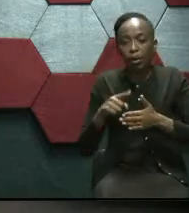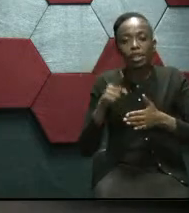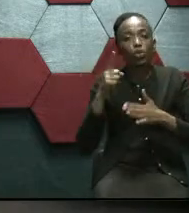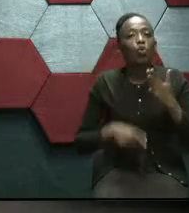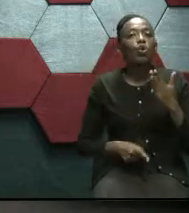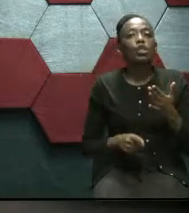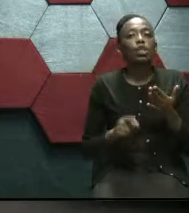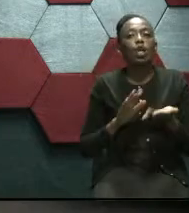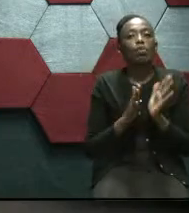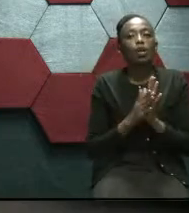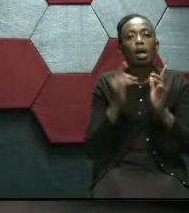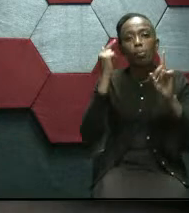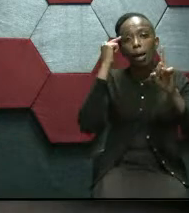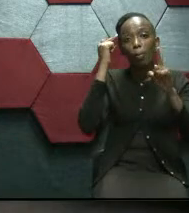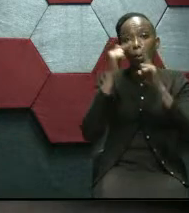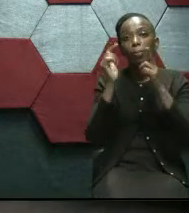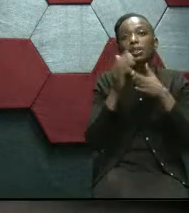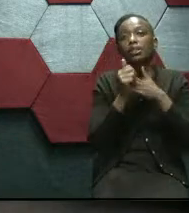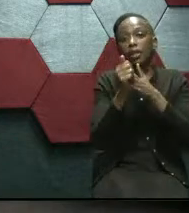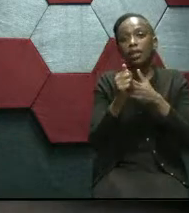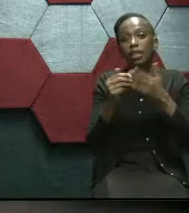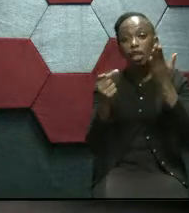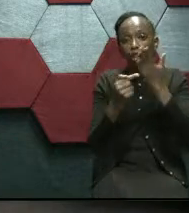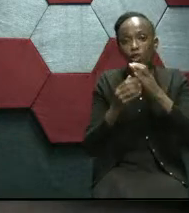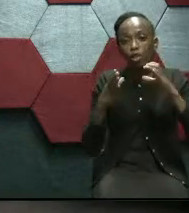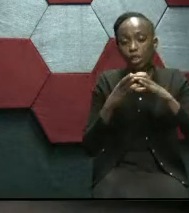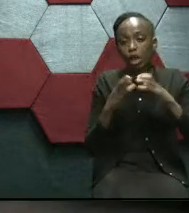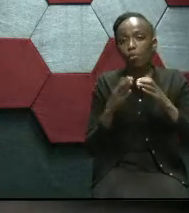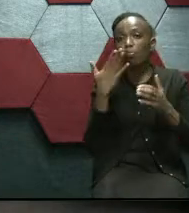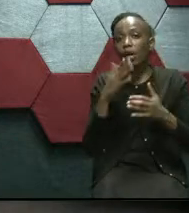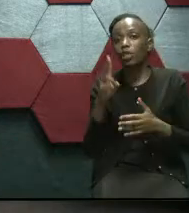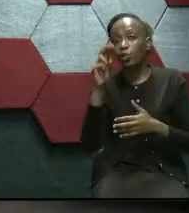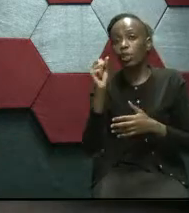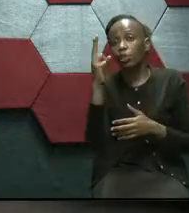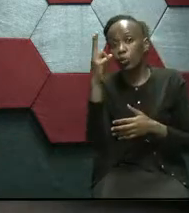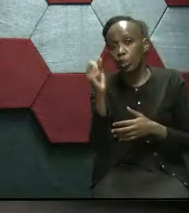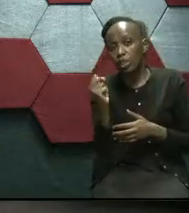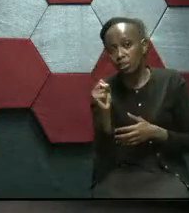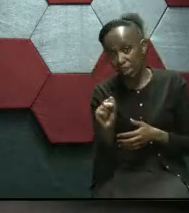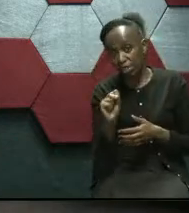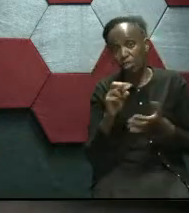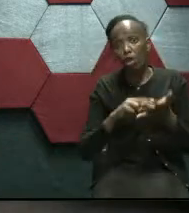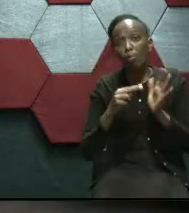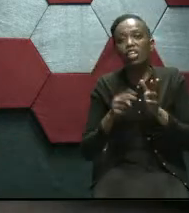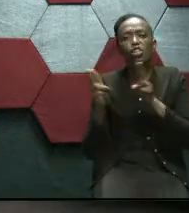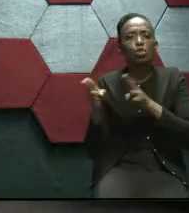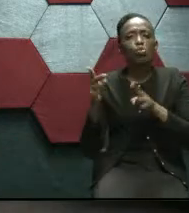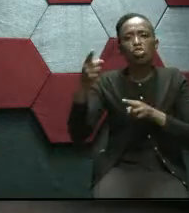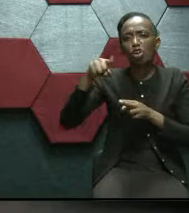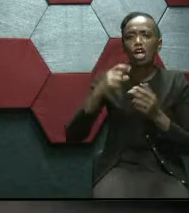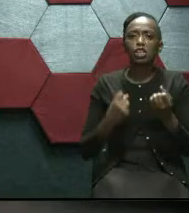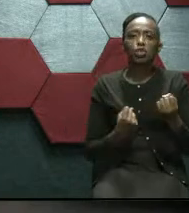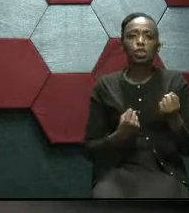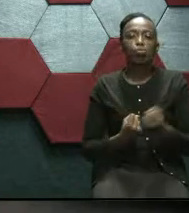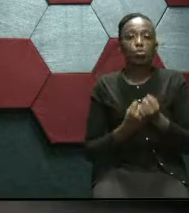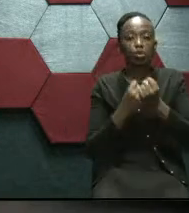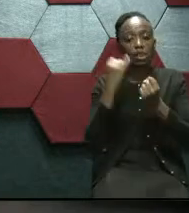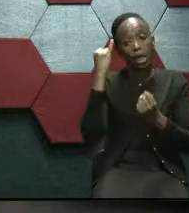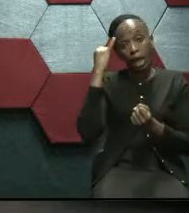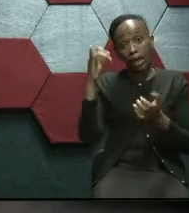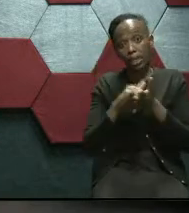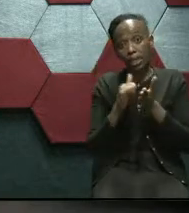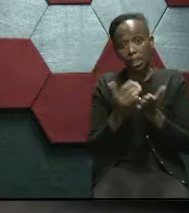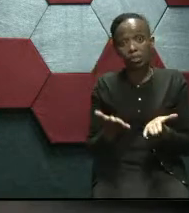a purpose-led technology company by 2025. So it comes naturally for us to support initiatives that